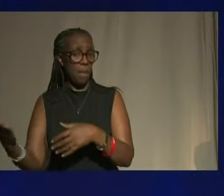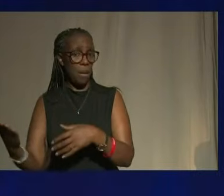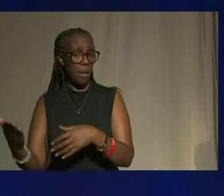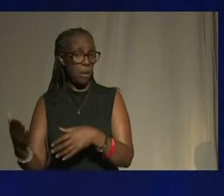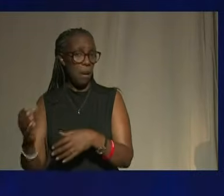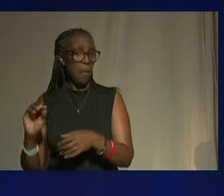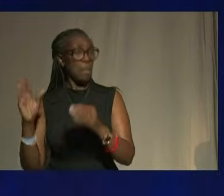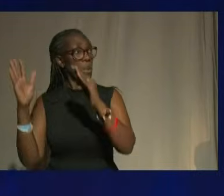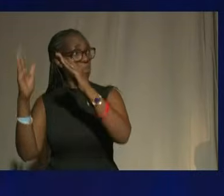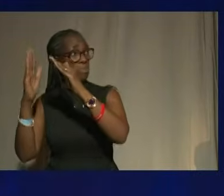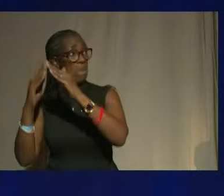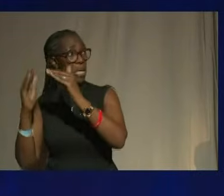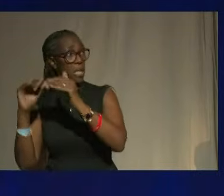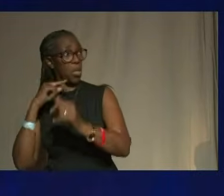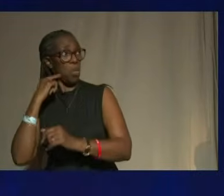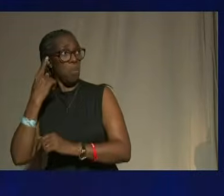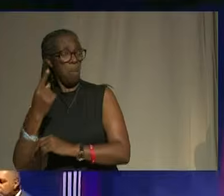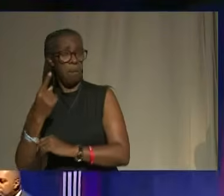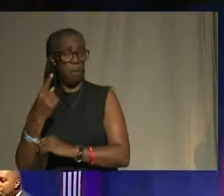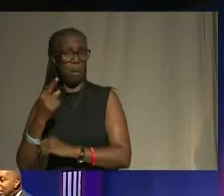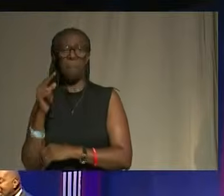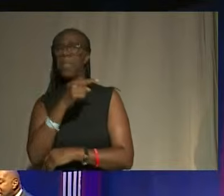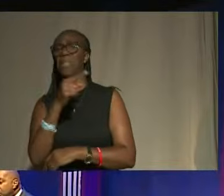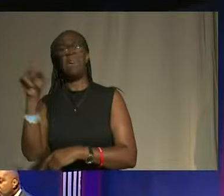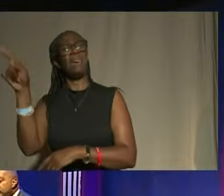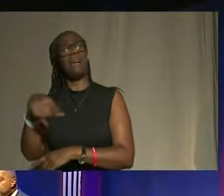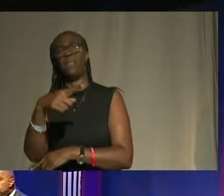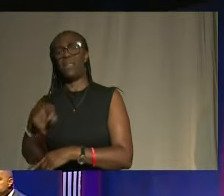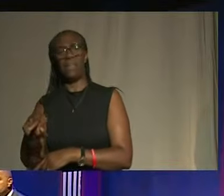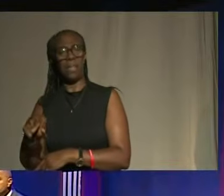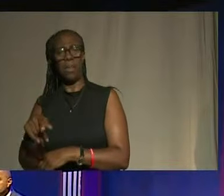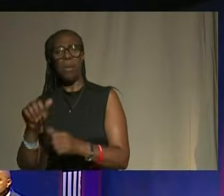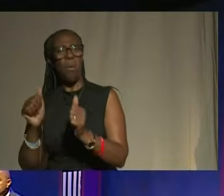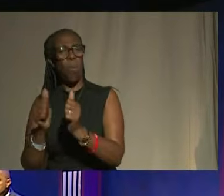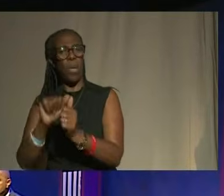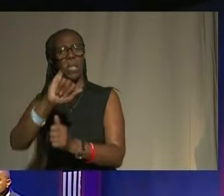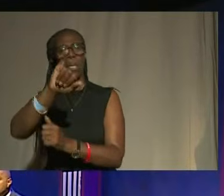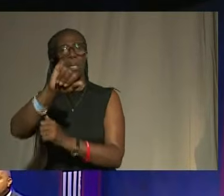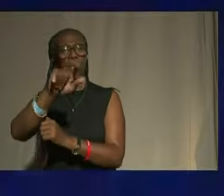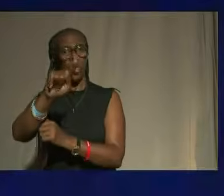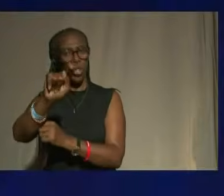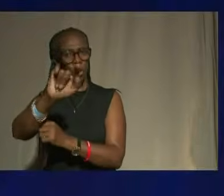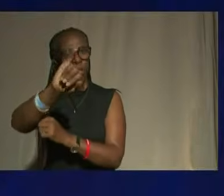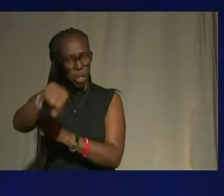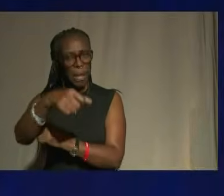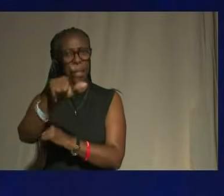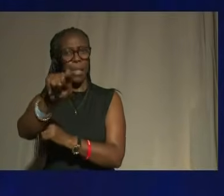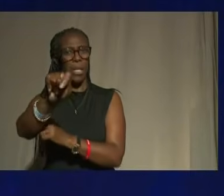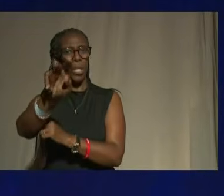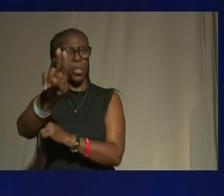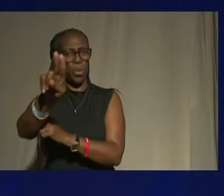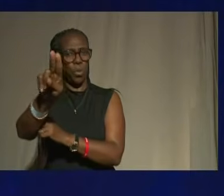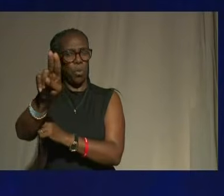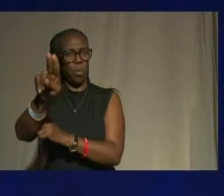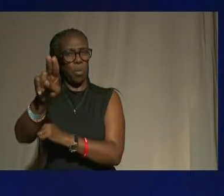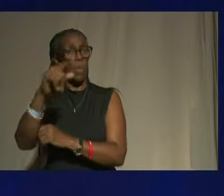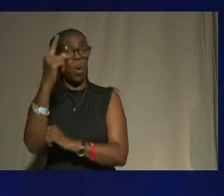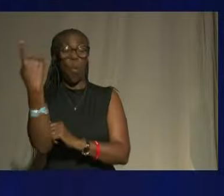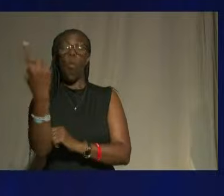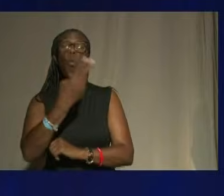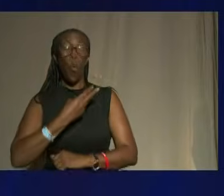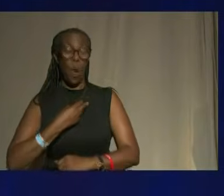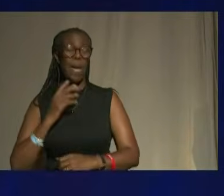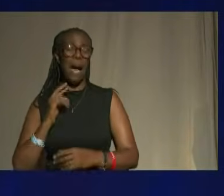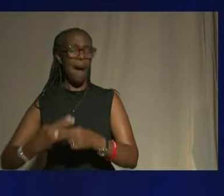with the JCTU and you cancel it. They are the ones who treat them with disrespect. We have a history of working with